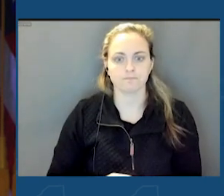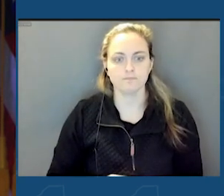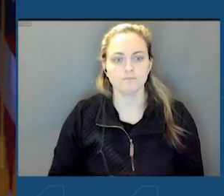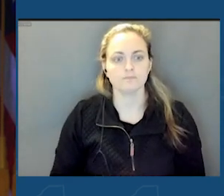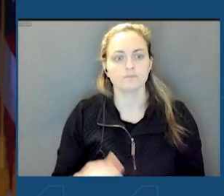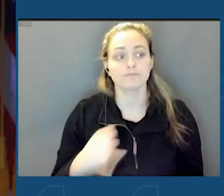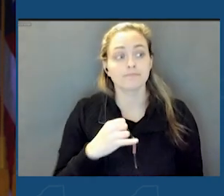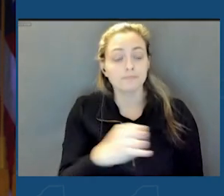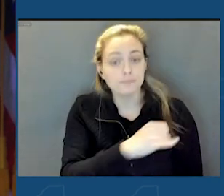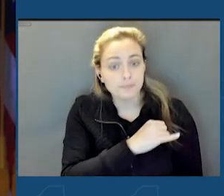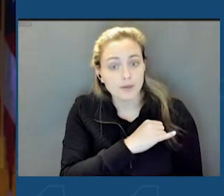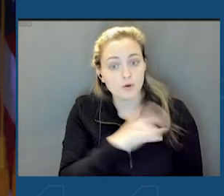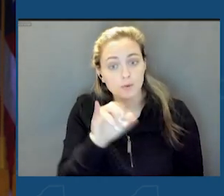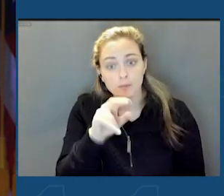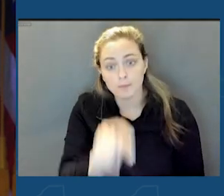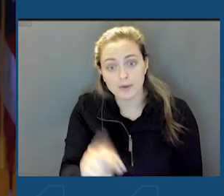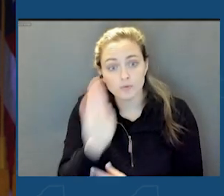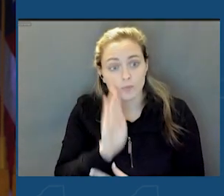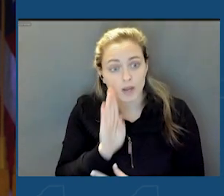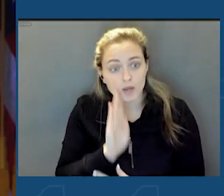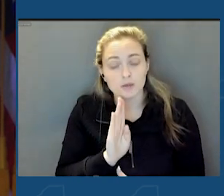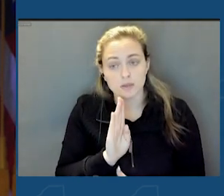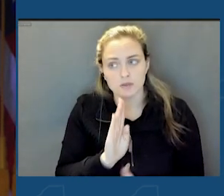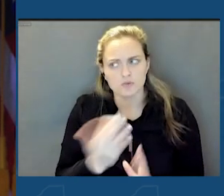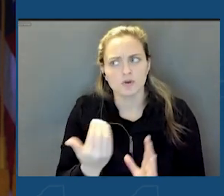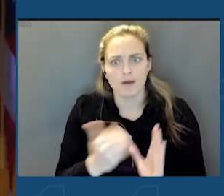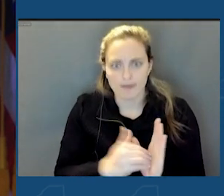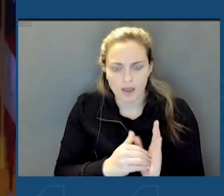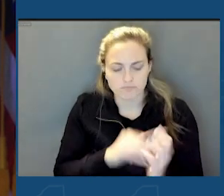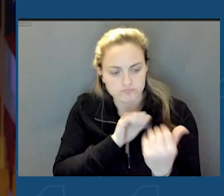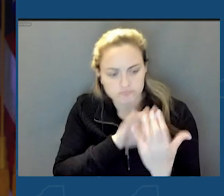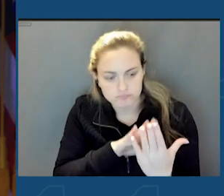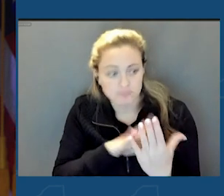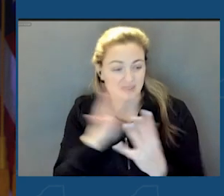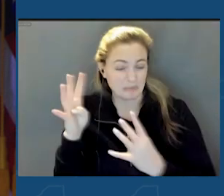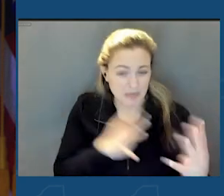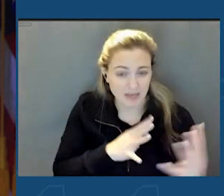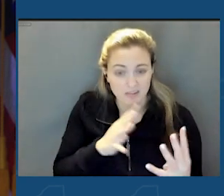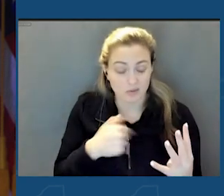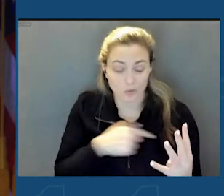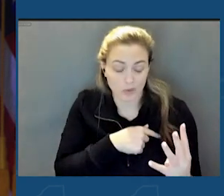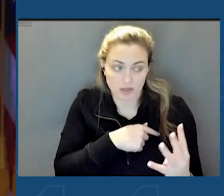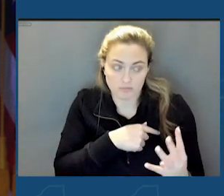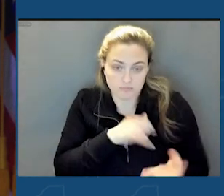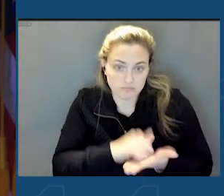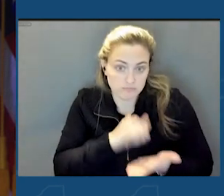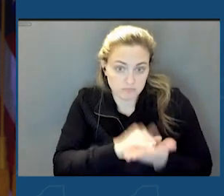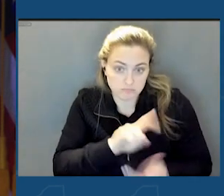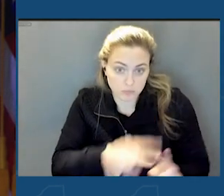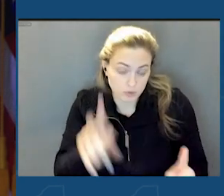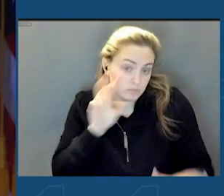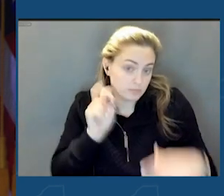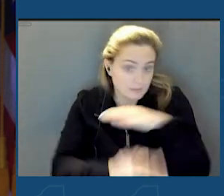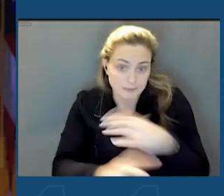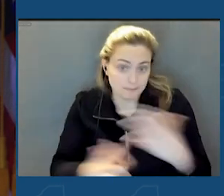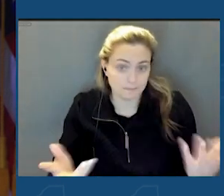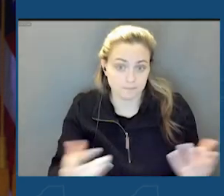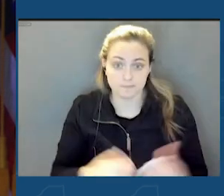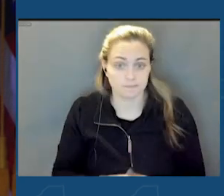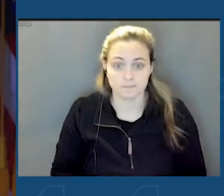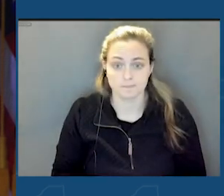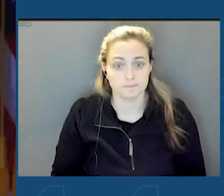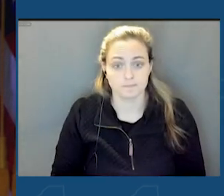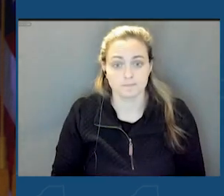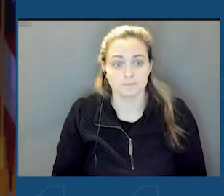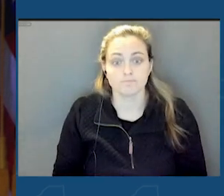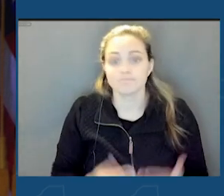Byron Brown, for being, again, on the front lines of a battle that none of us could have foreseen days ahead of it. Thank them